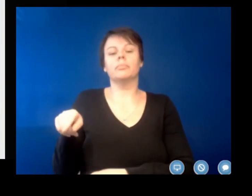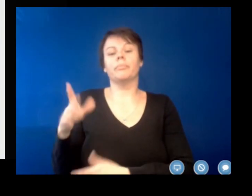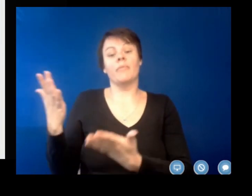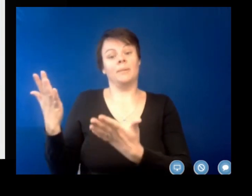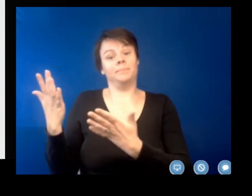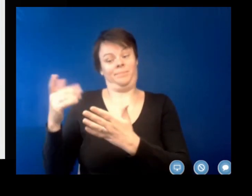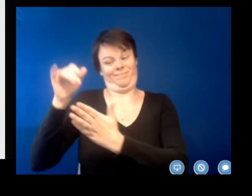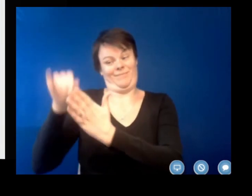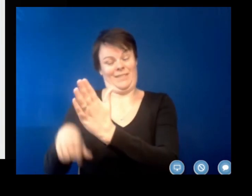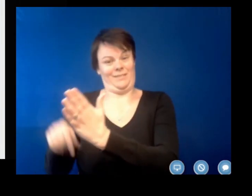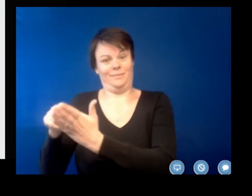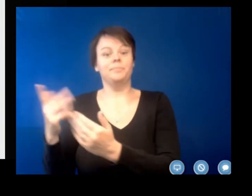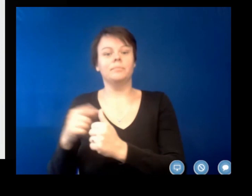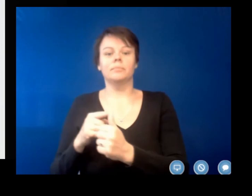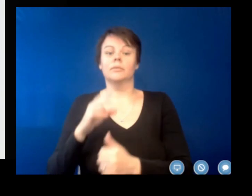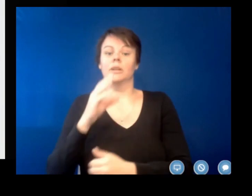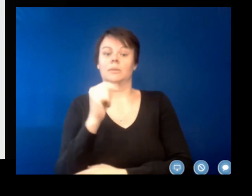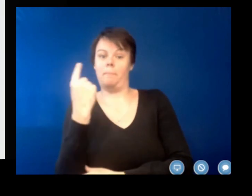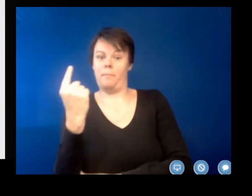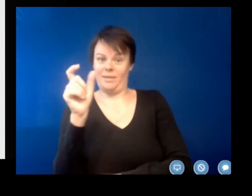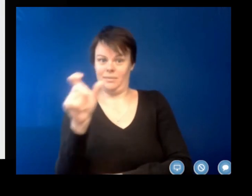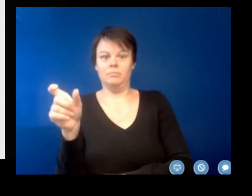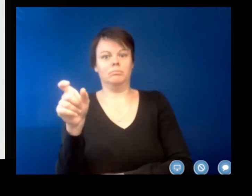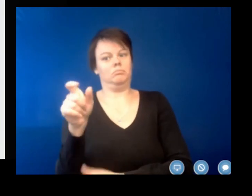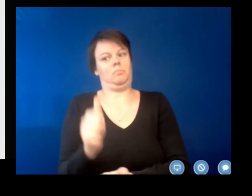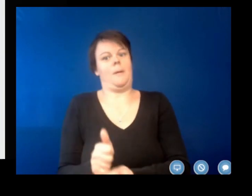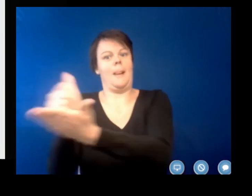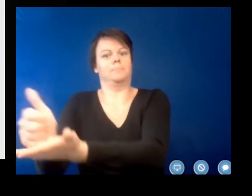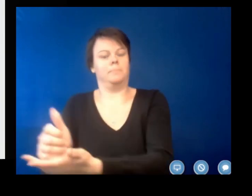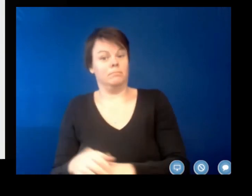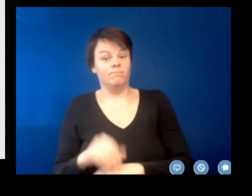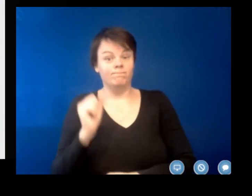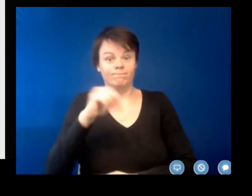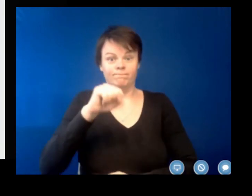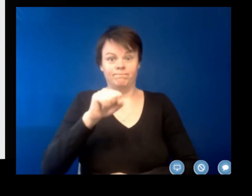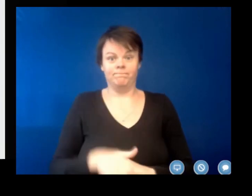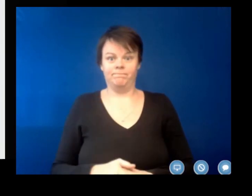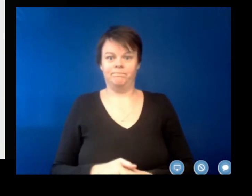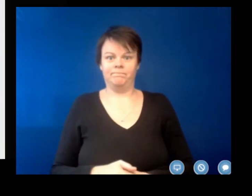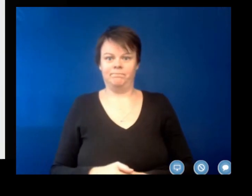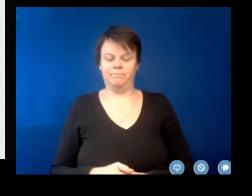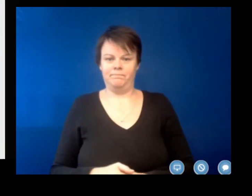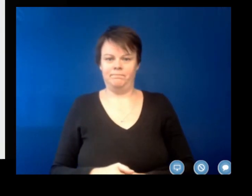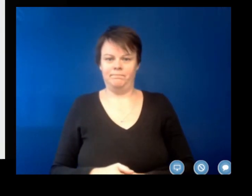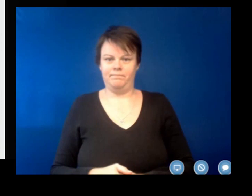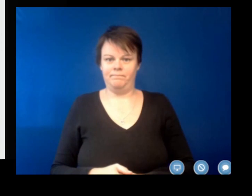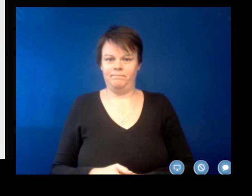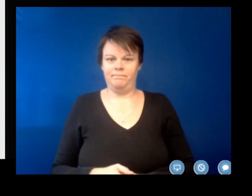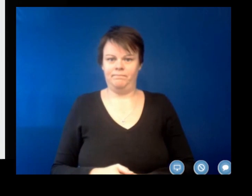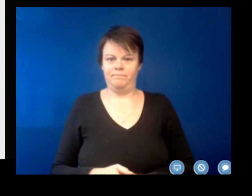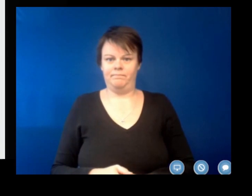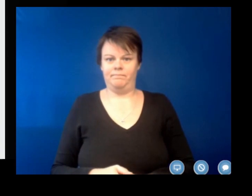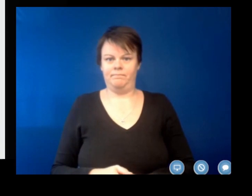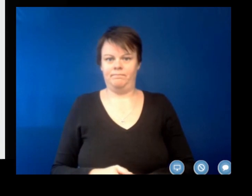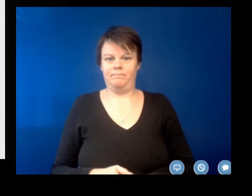authentically by your own experience. So what is authentic